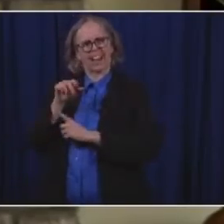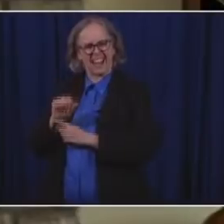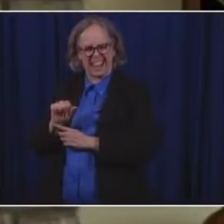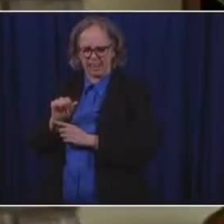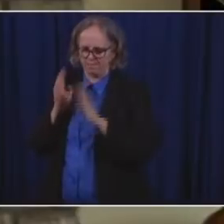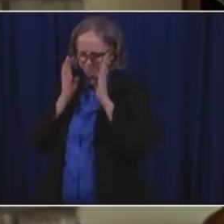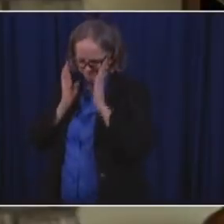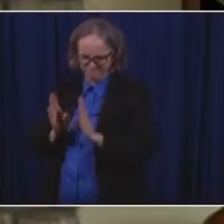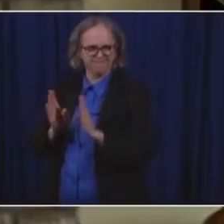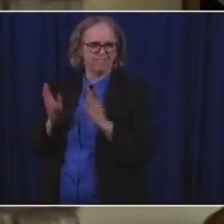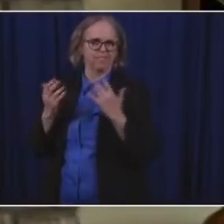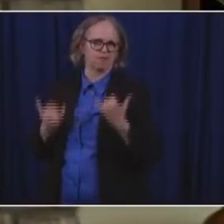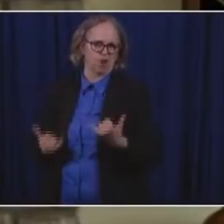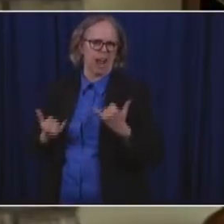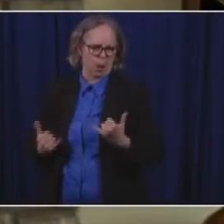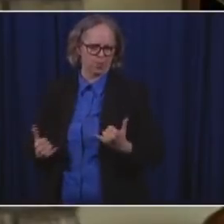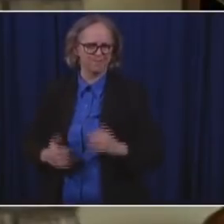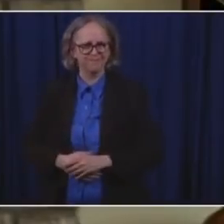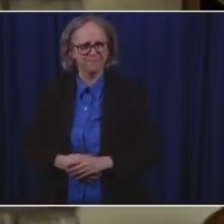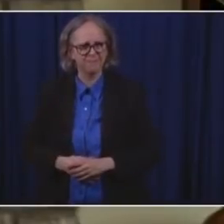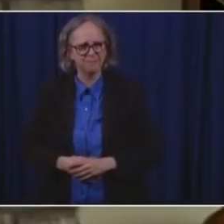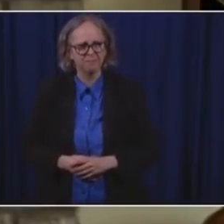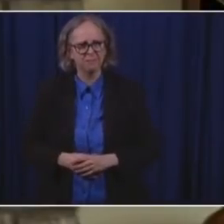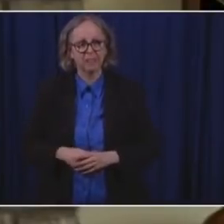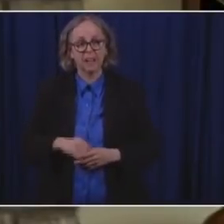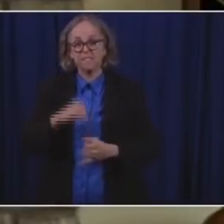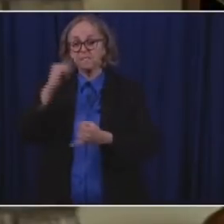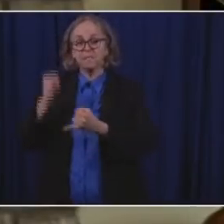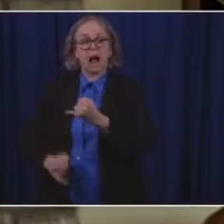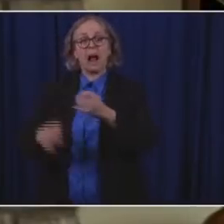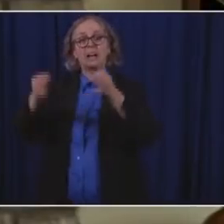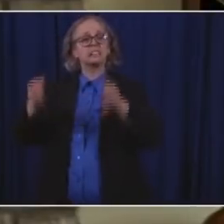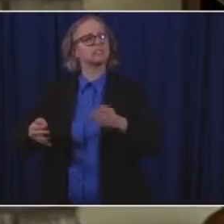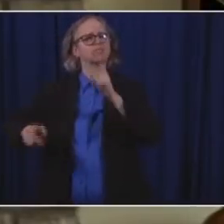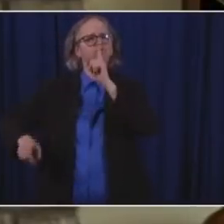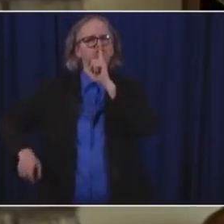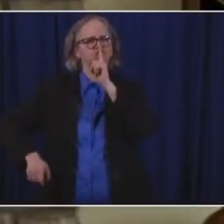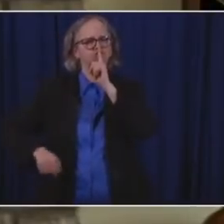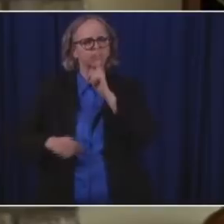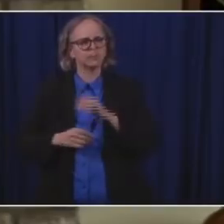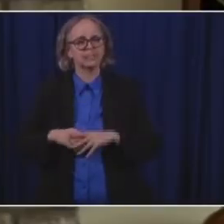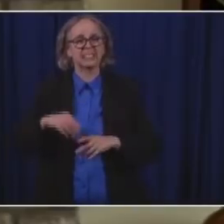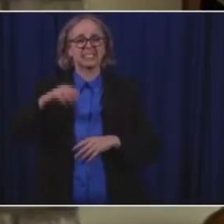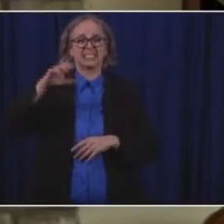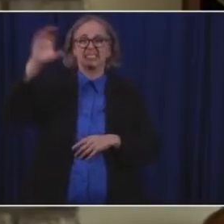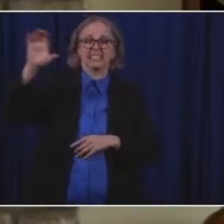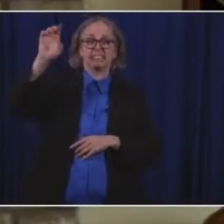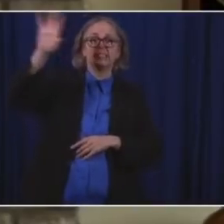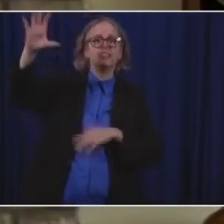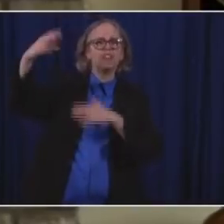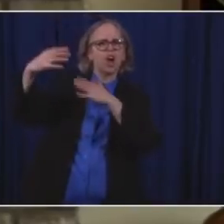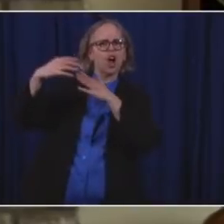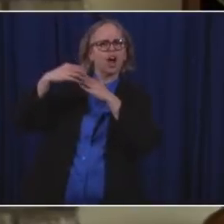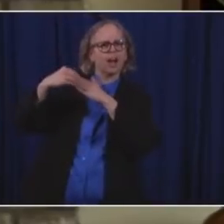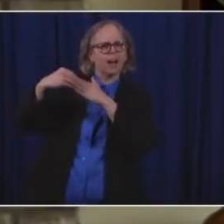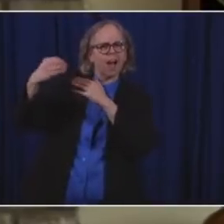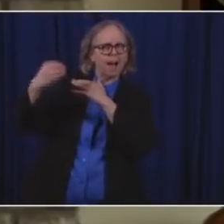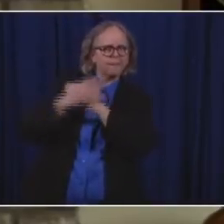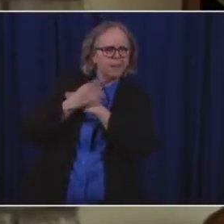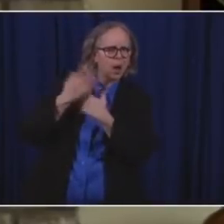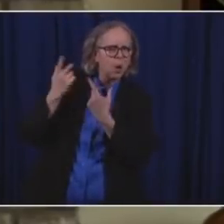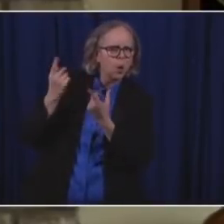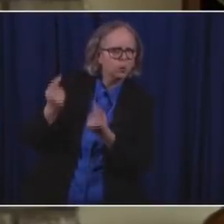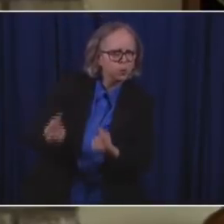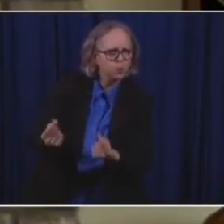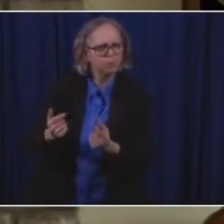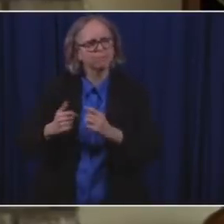decisions. We're again going to, obviously look for guidance from the CDC. We're going to look for guidance from infectious